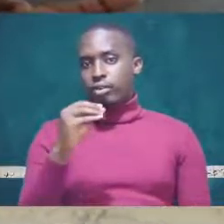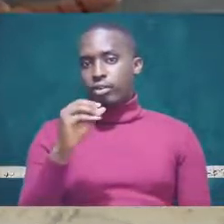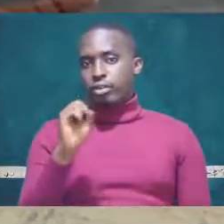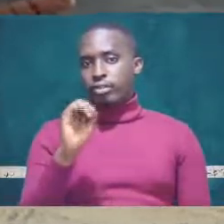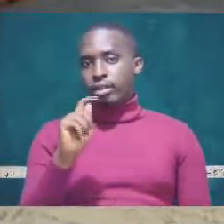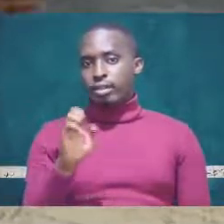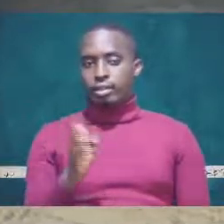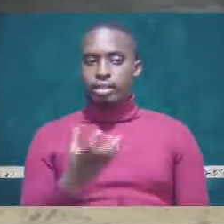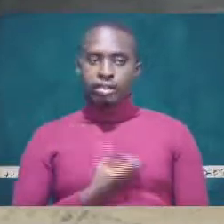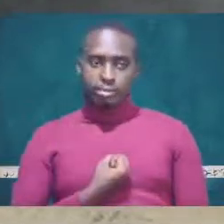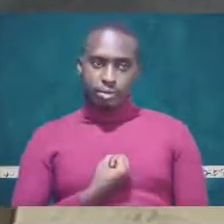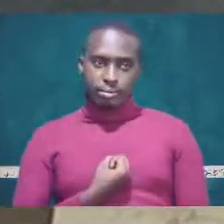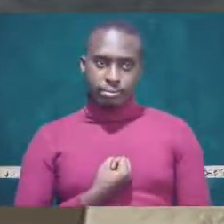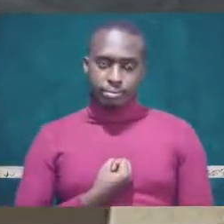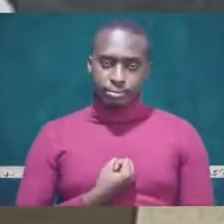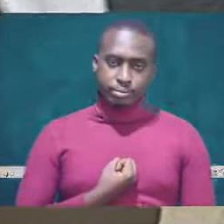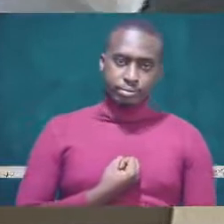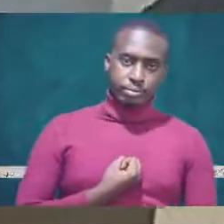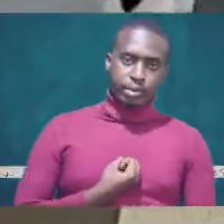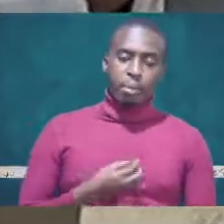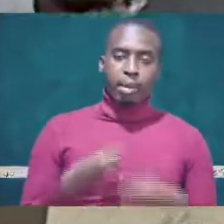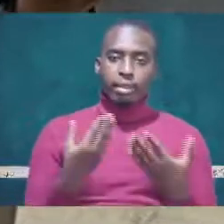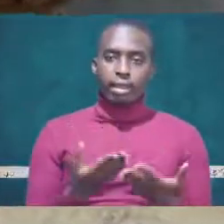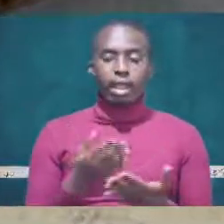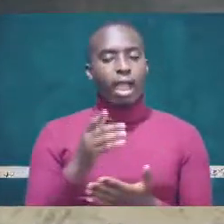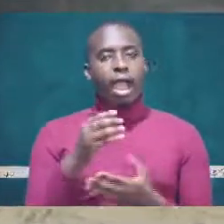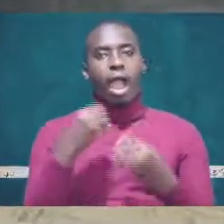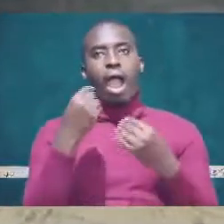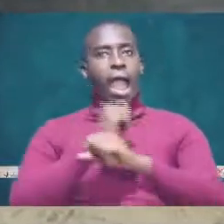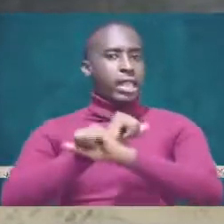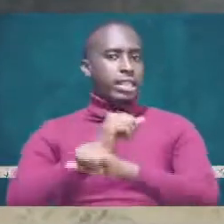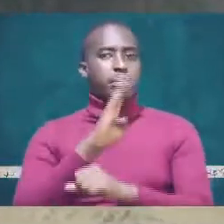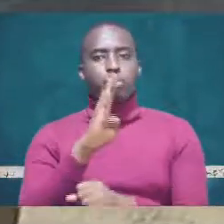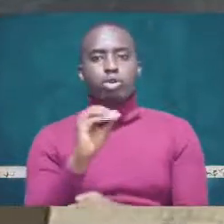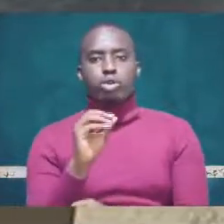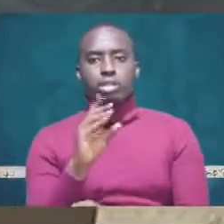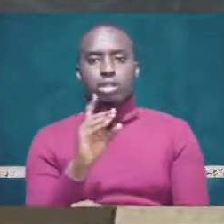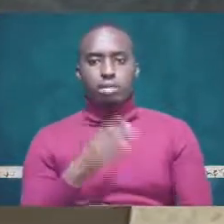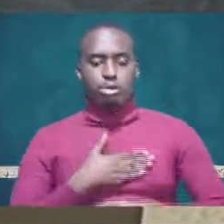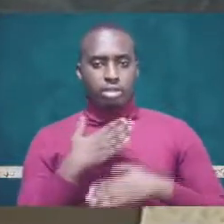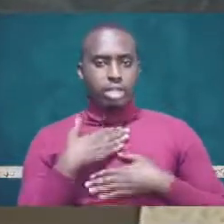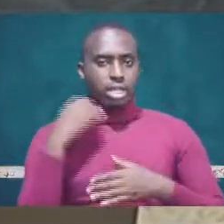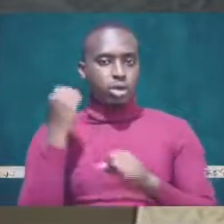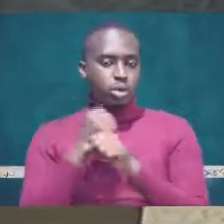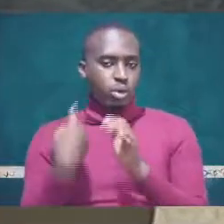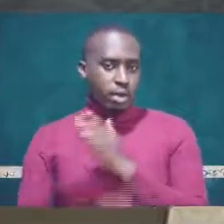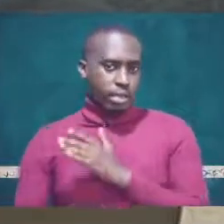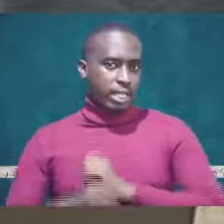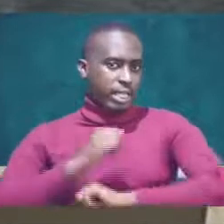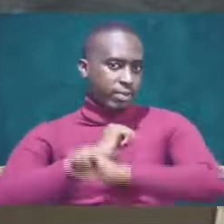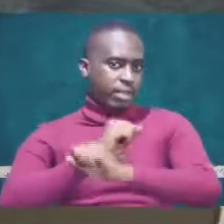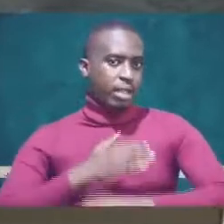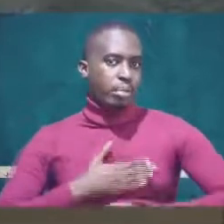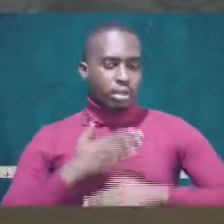system. Lymphocytes, they produce antibodies. And what does antibodies do to our body? They defend our